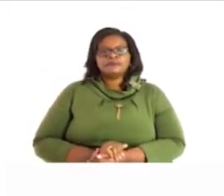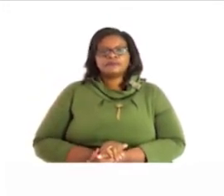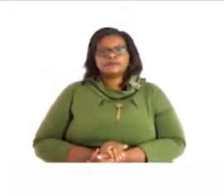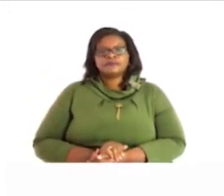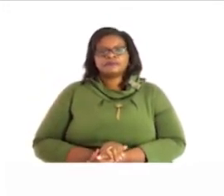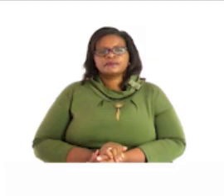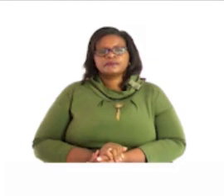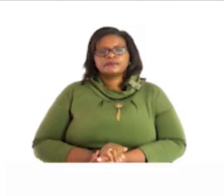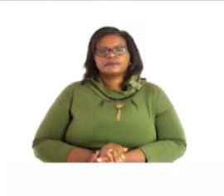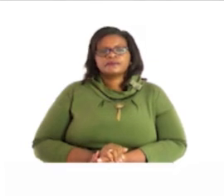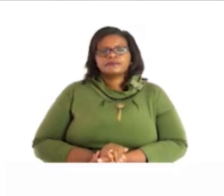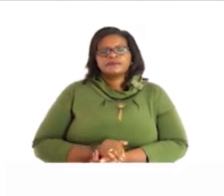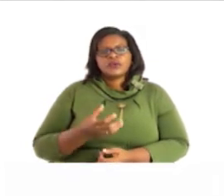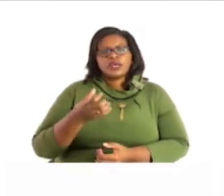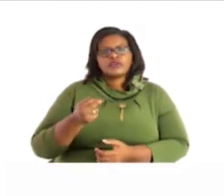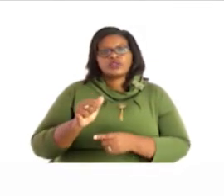Then we are having activity